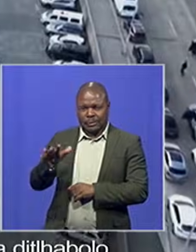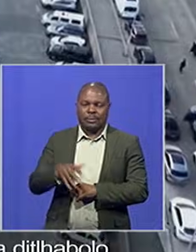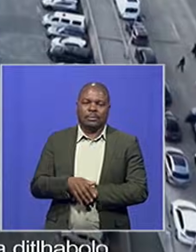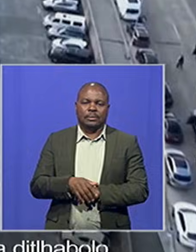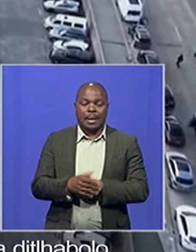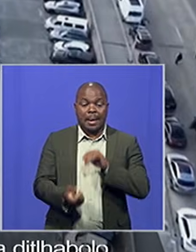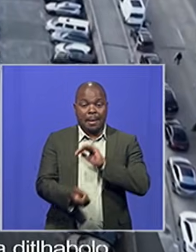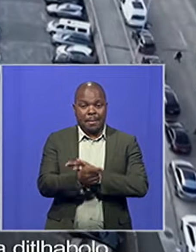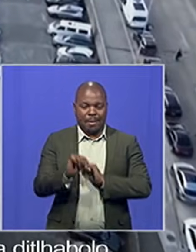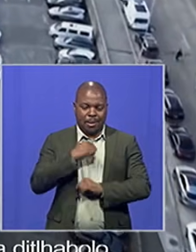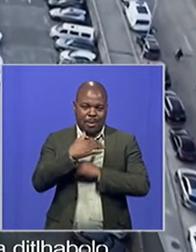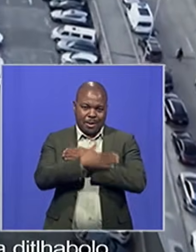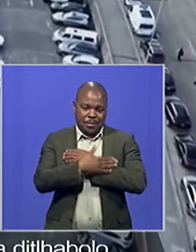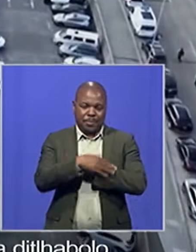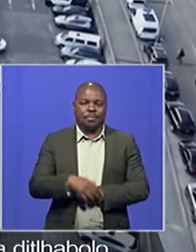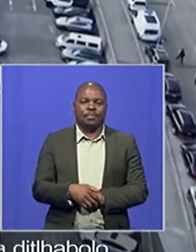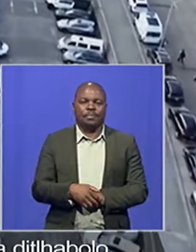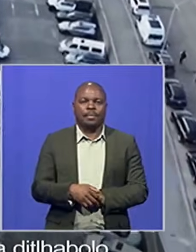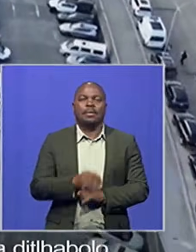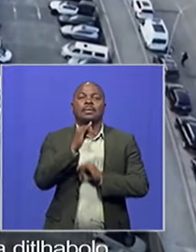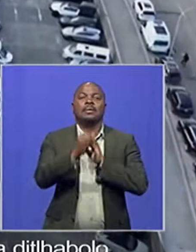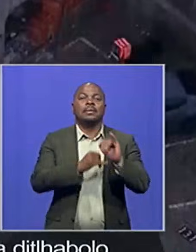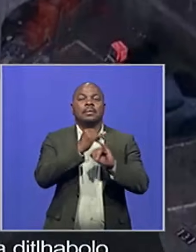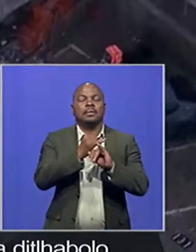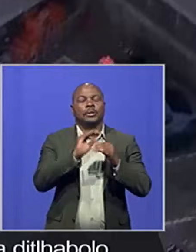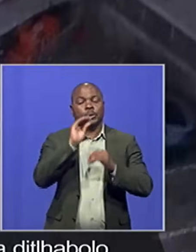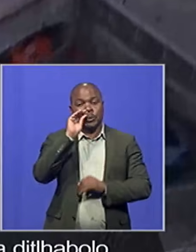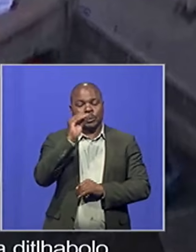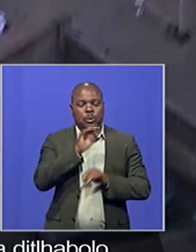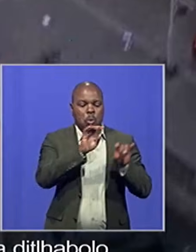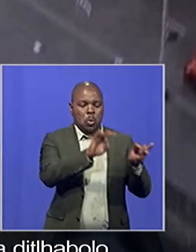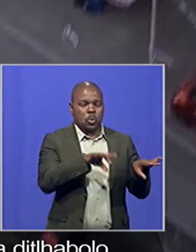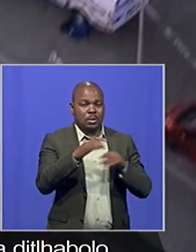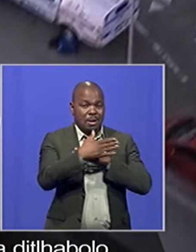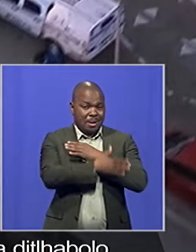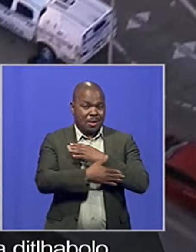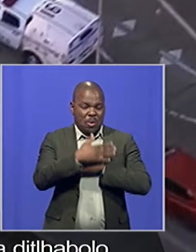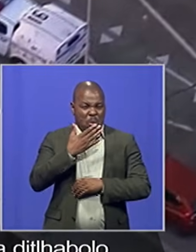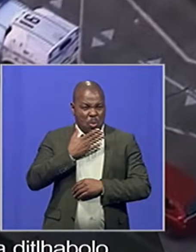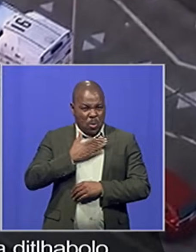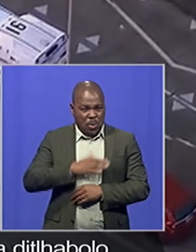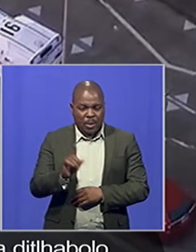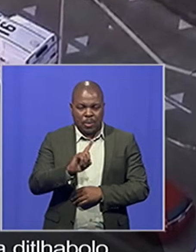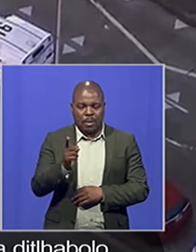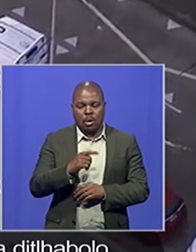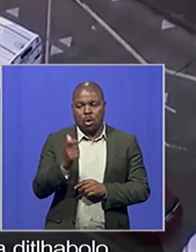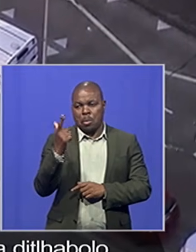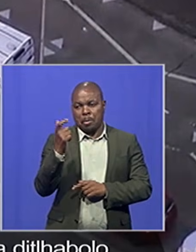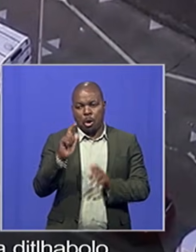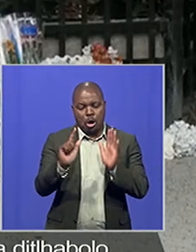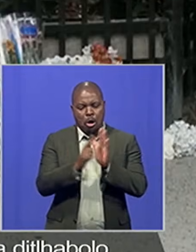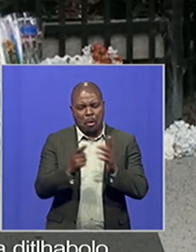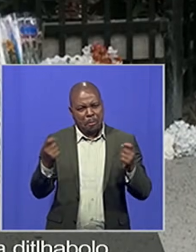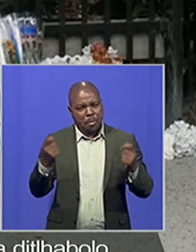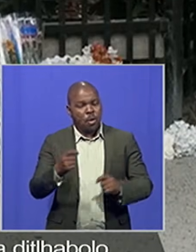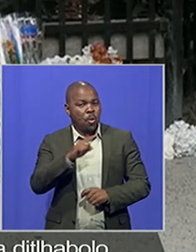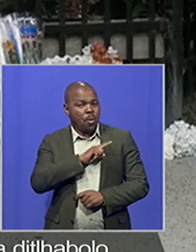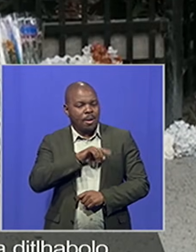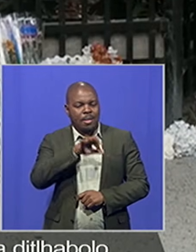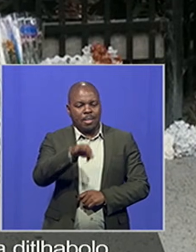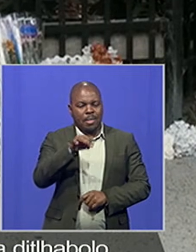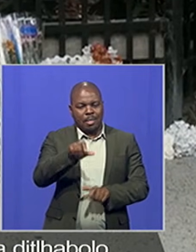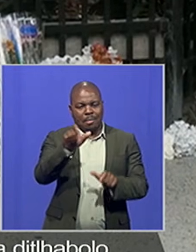shores. Mo go tsa boditšhabatšhaba naga ya Australia e kgaratlhela go gagamatsa melao ya ditlhobolo moraga gore batho ba le